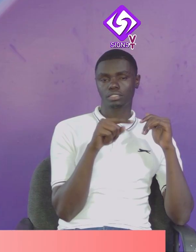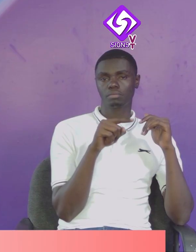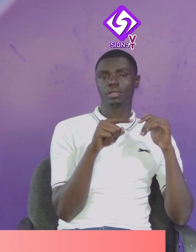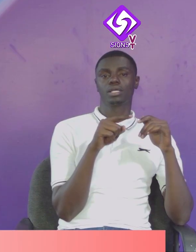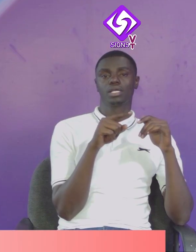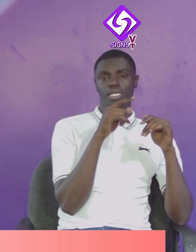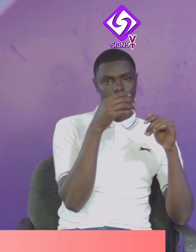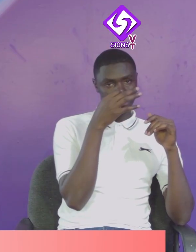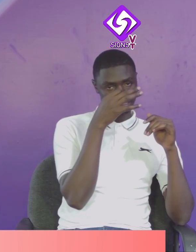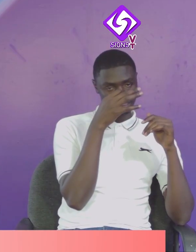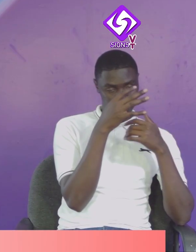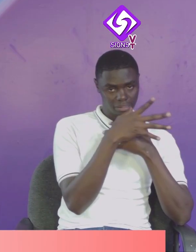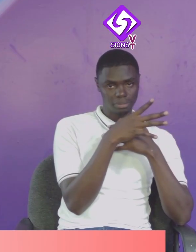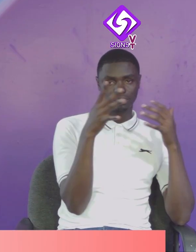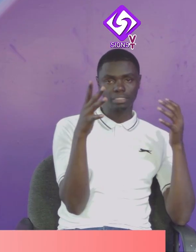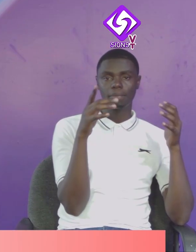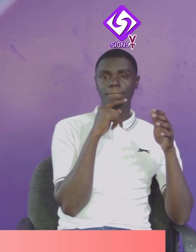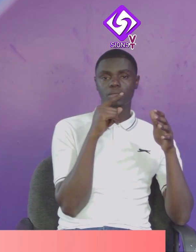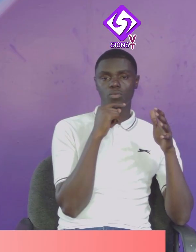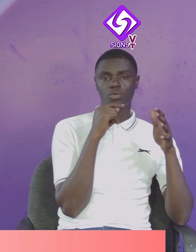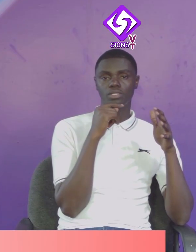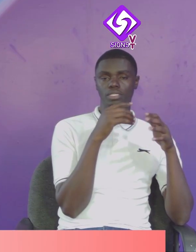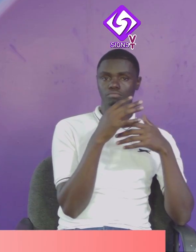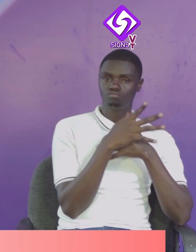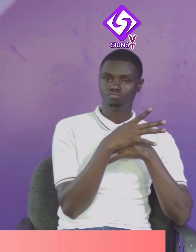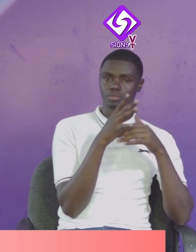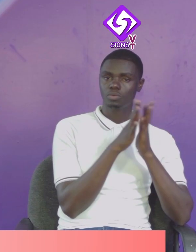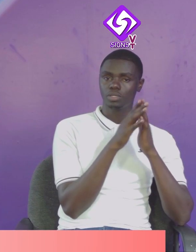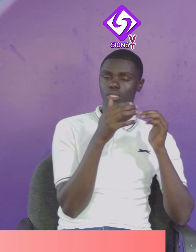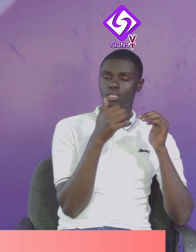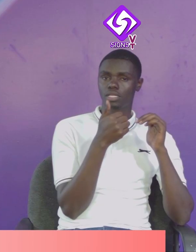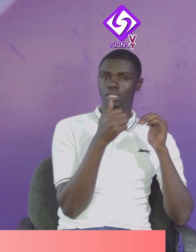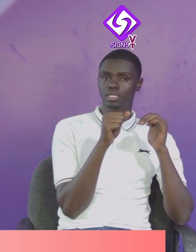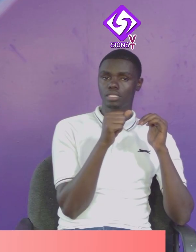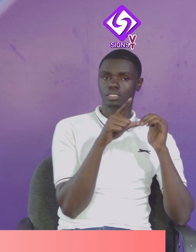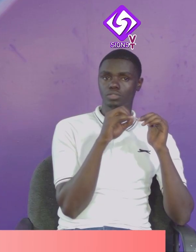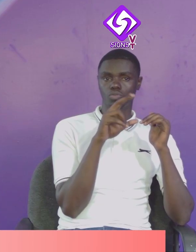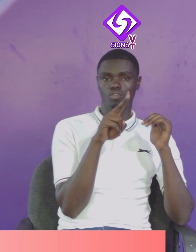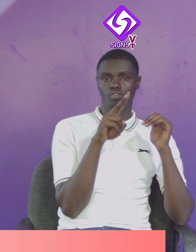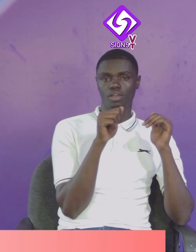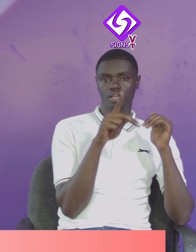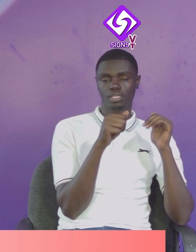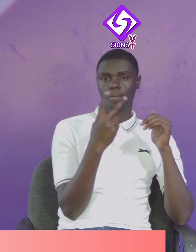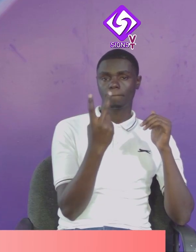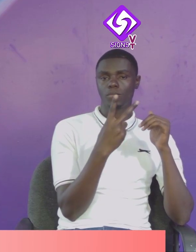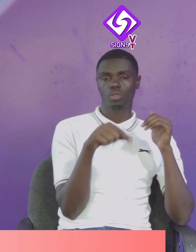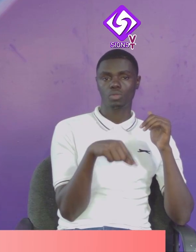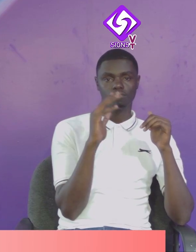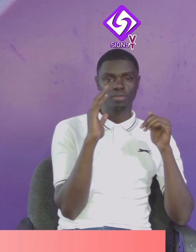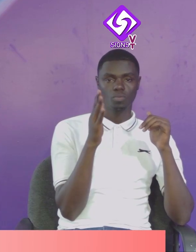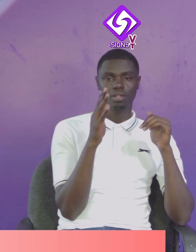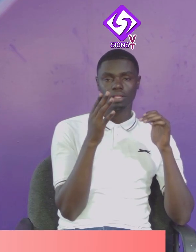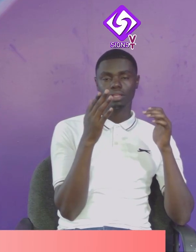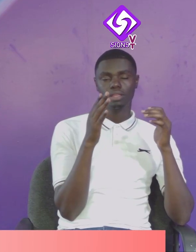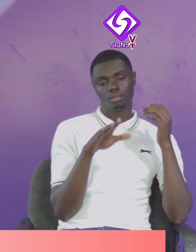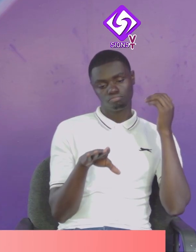group, and Germany alongside Slovakia are the teams that are most likely to qualify, because the last two